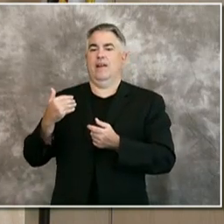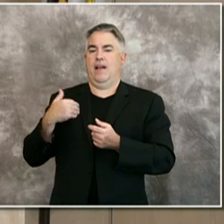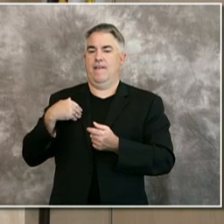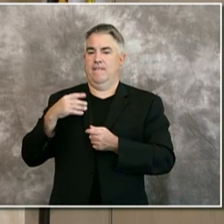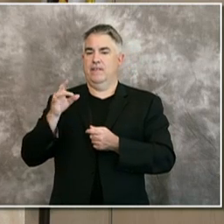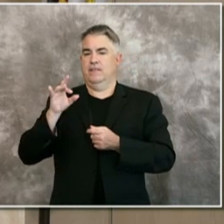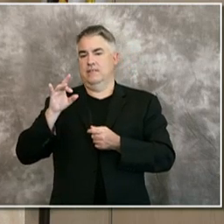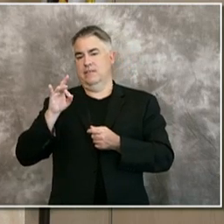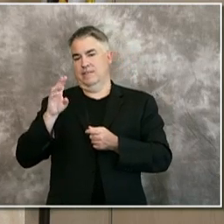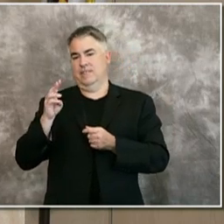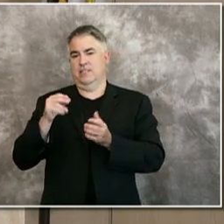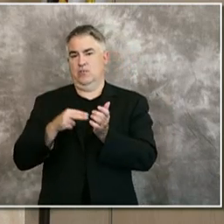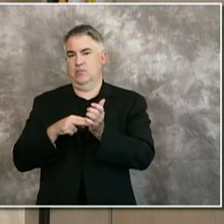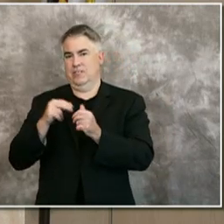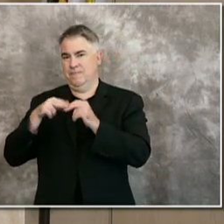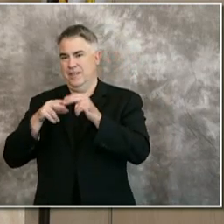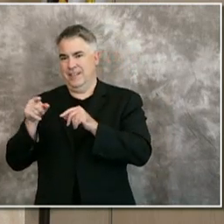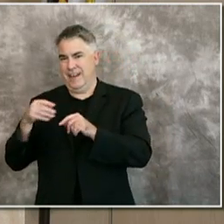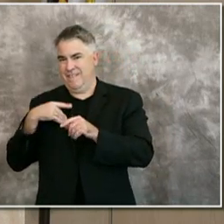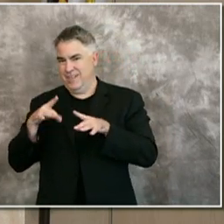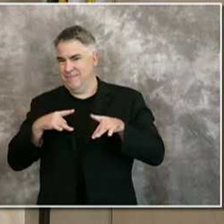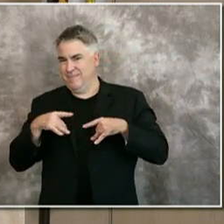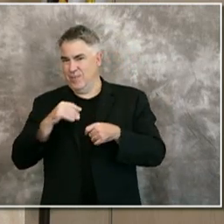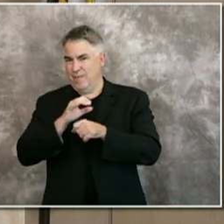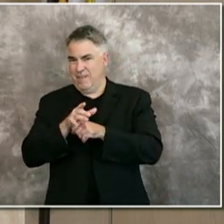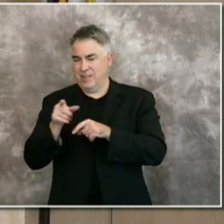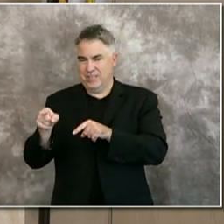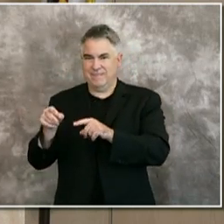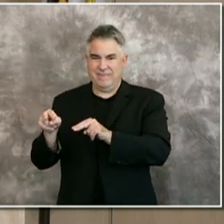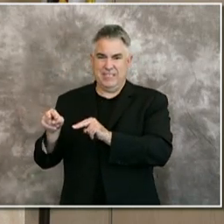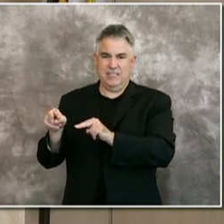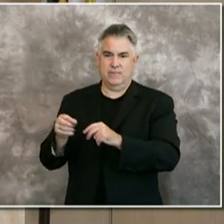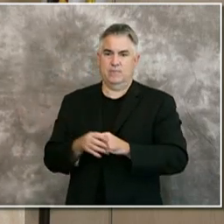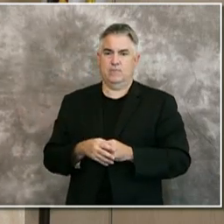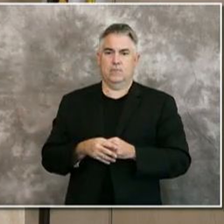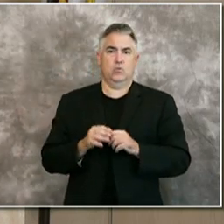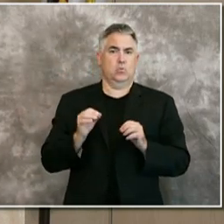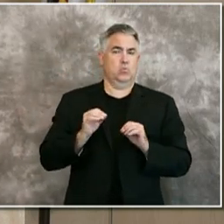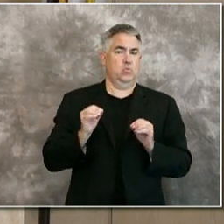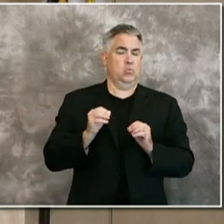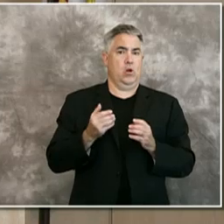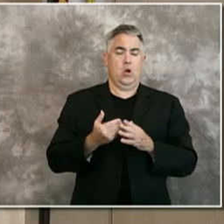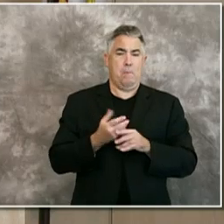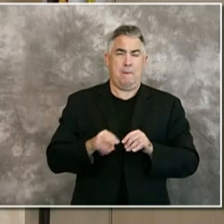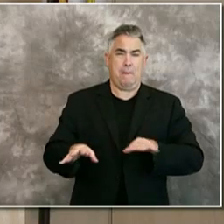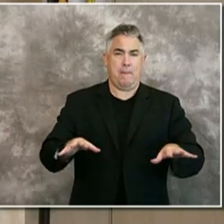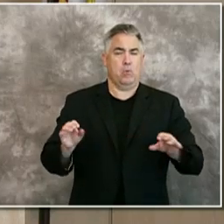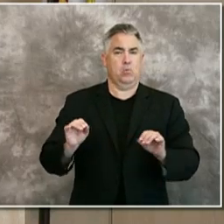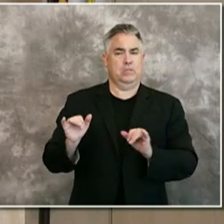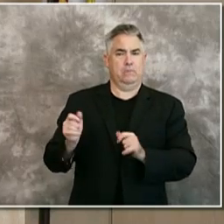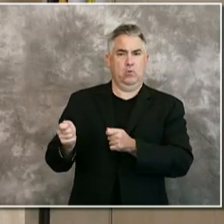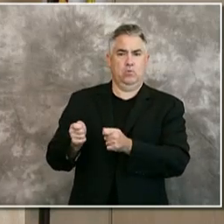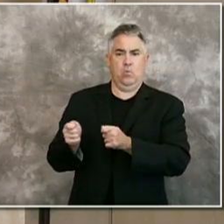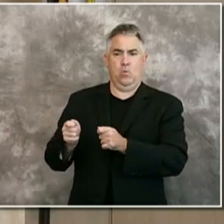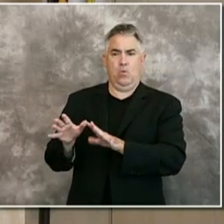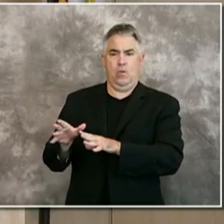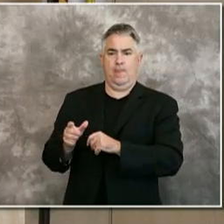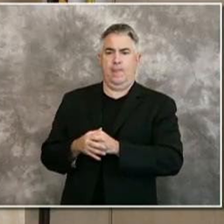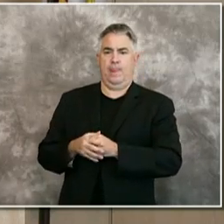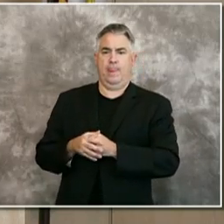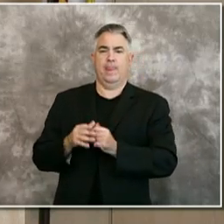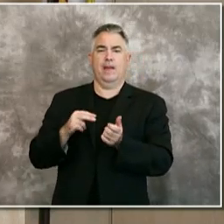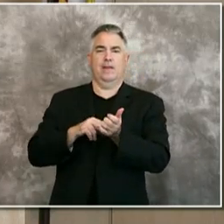San Diego. There were no new outbreaks reported since yesterday in SNFs. For